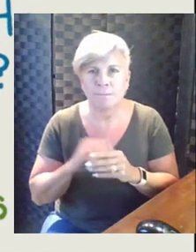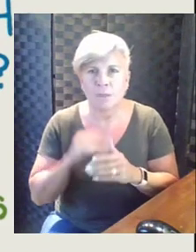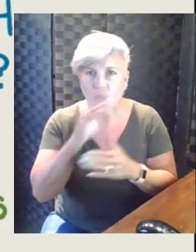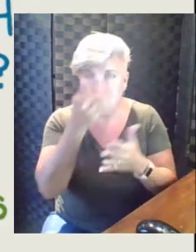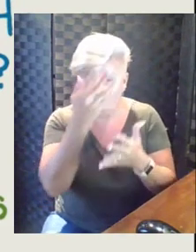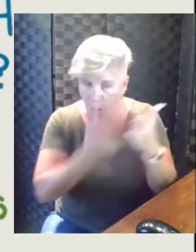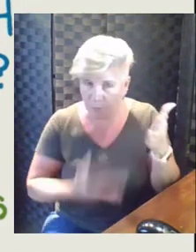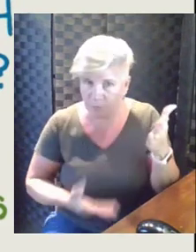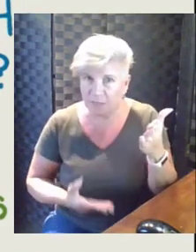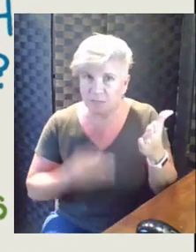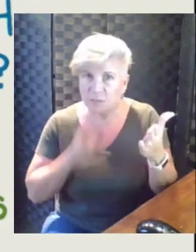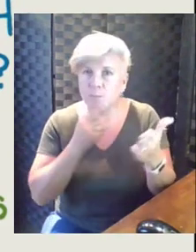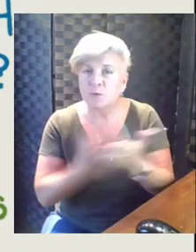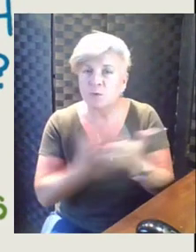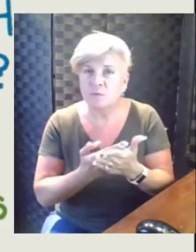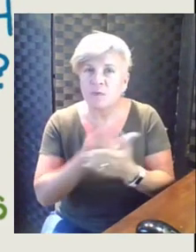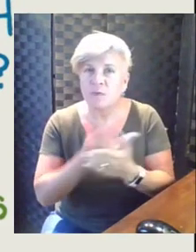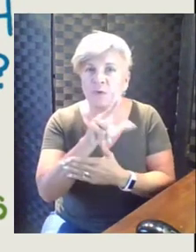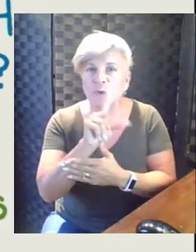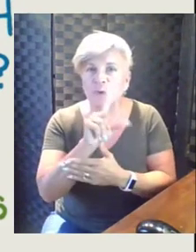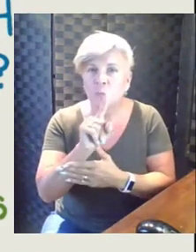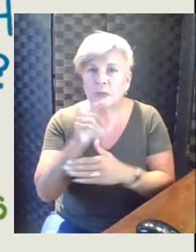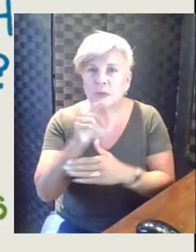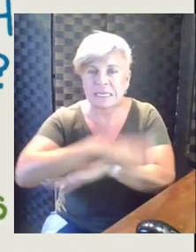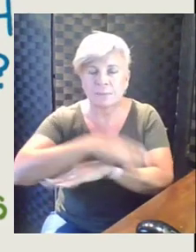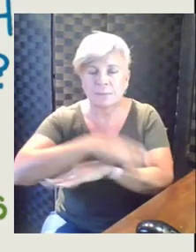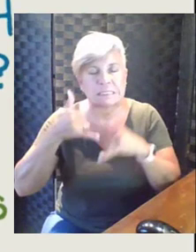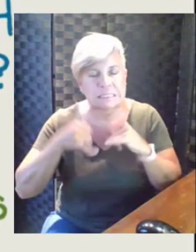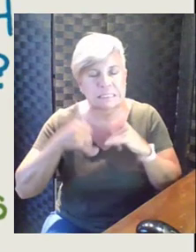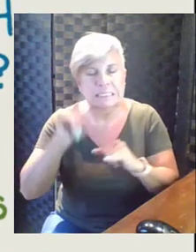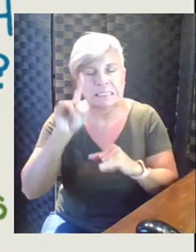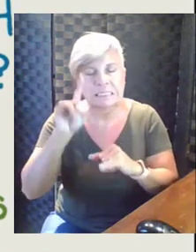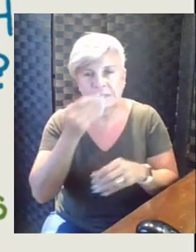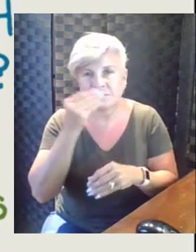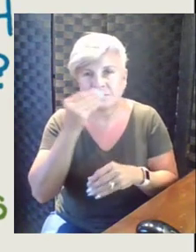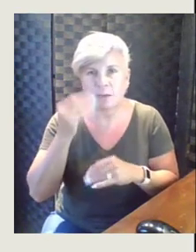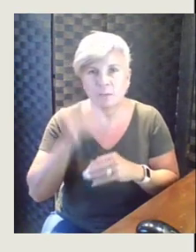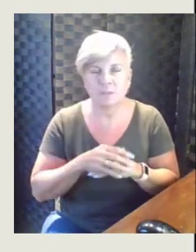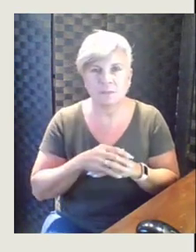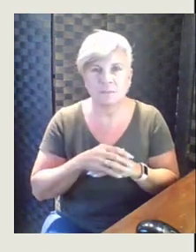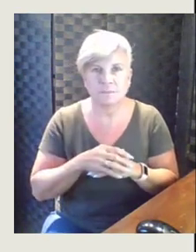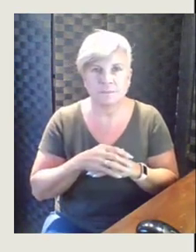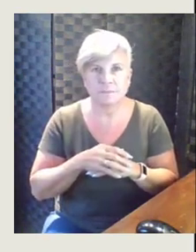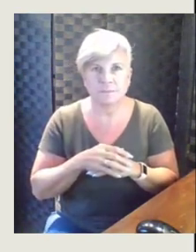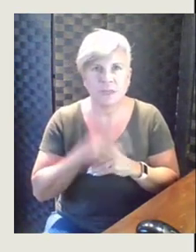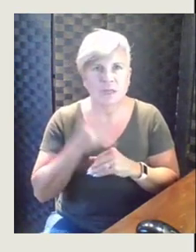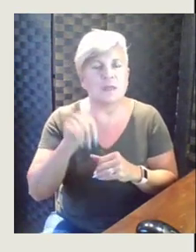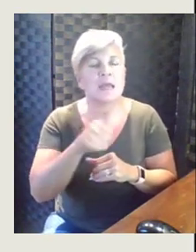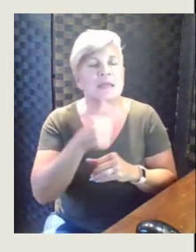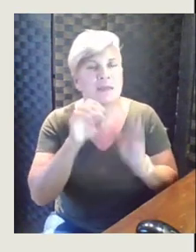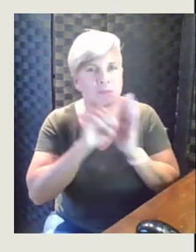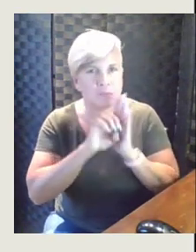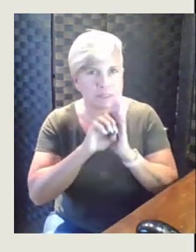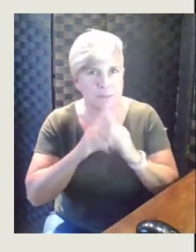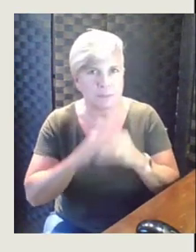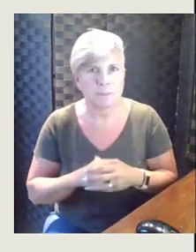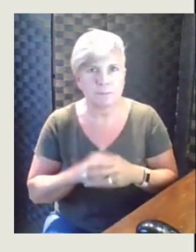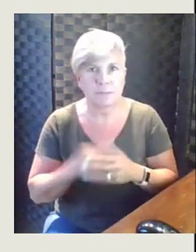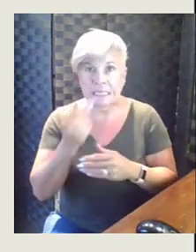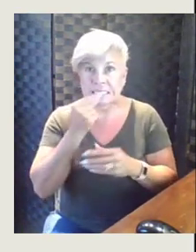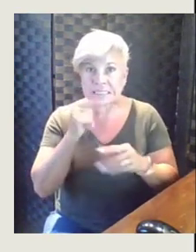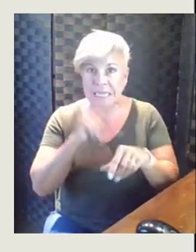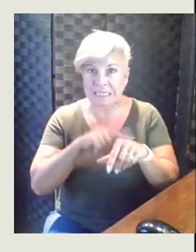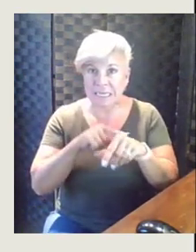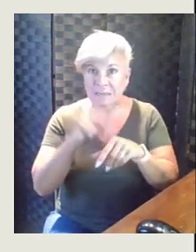All this proves that 31 tables still need flowers. Let's look at one other example. For